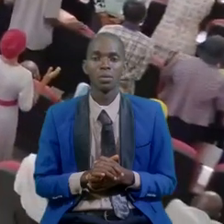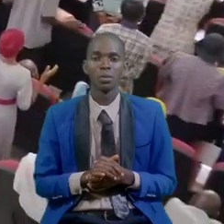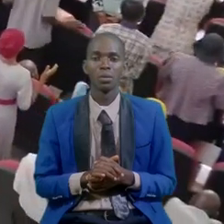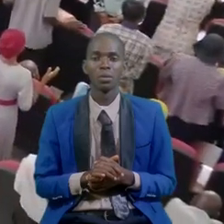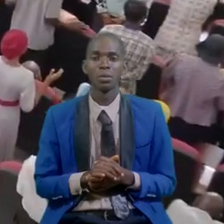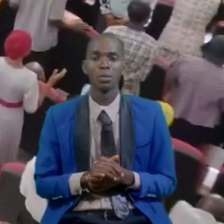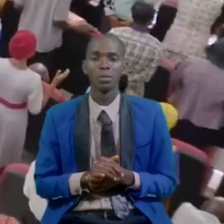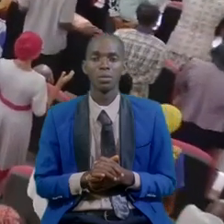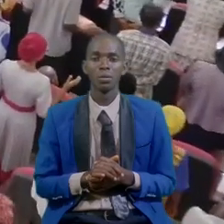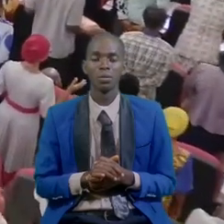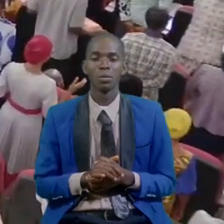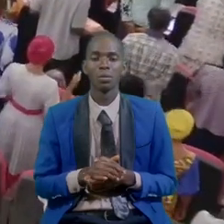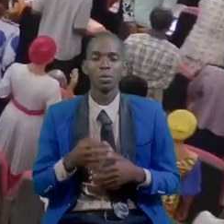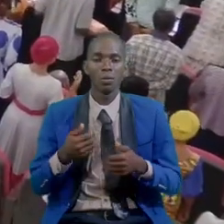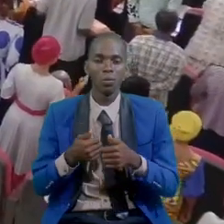Follow a good process.